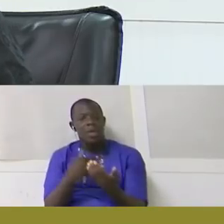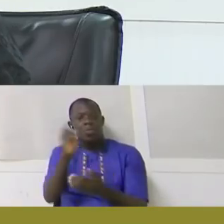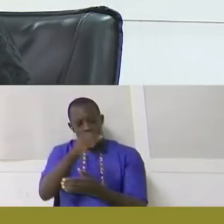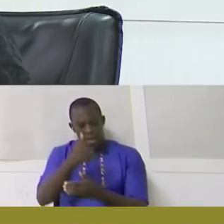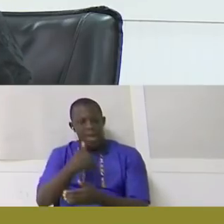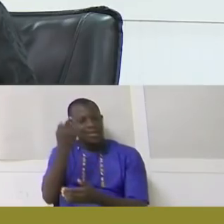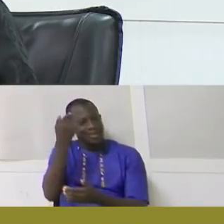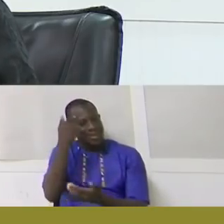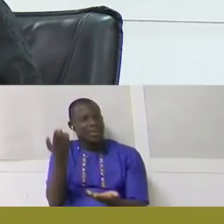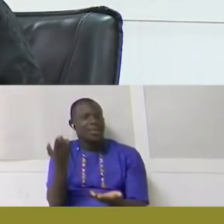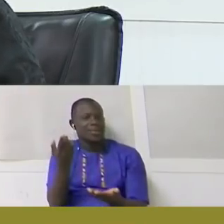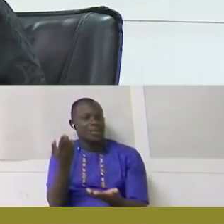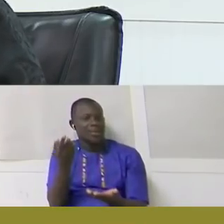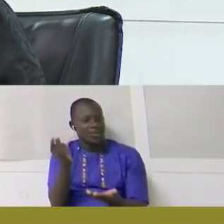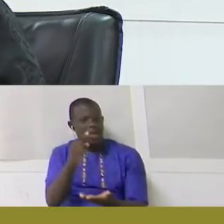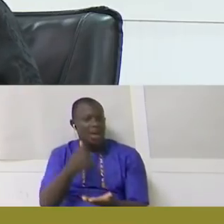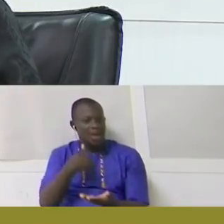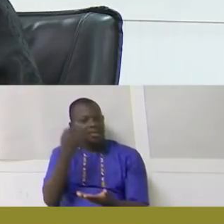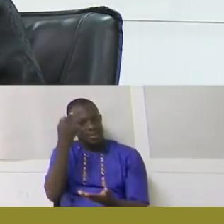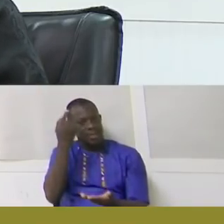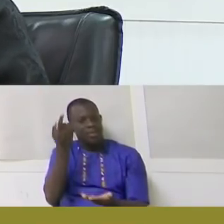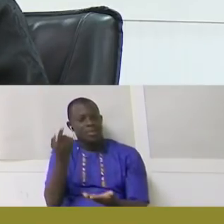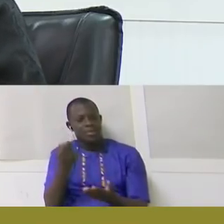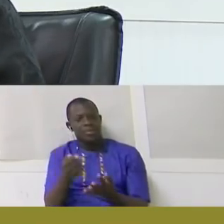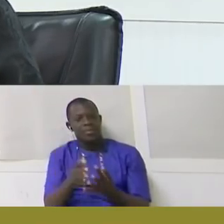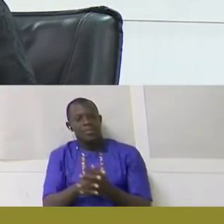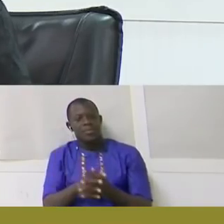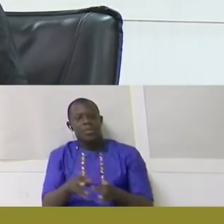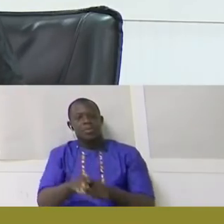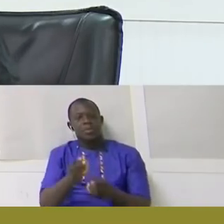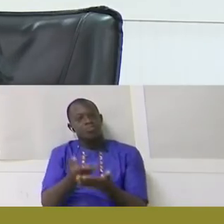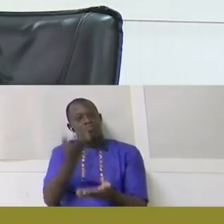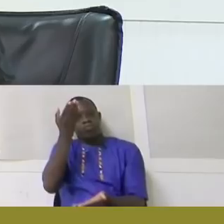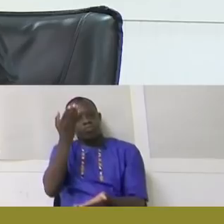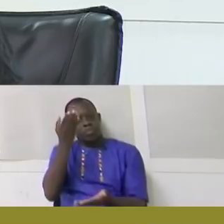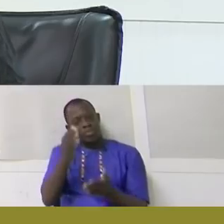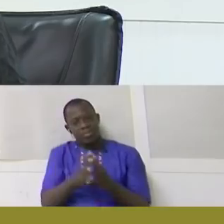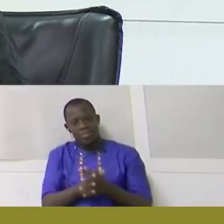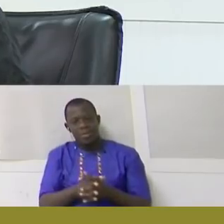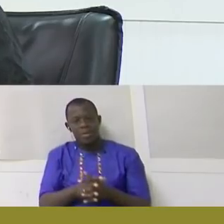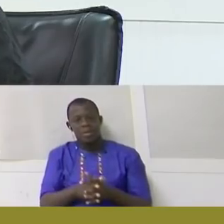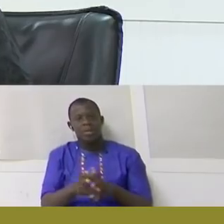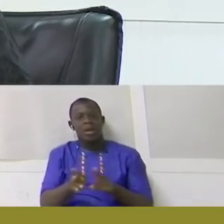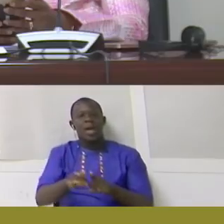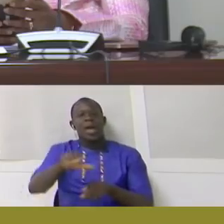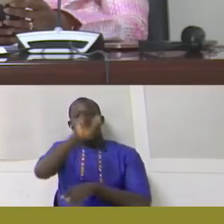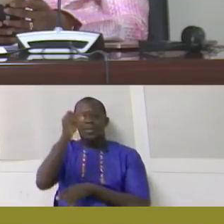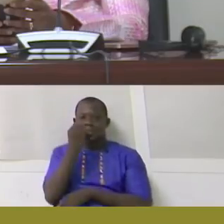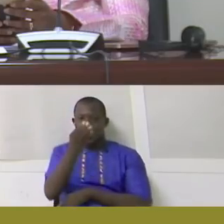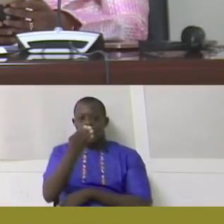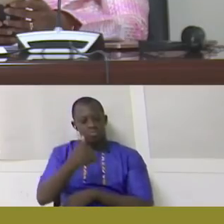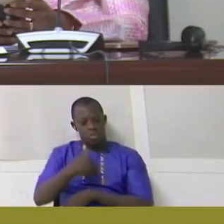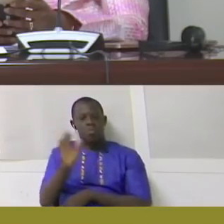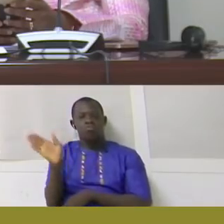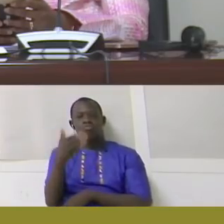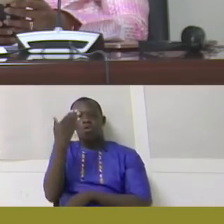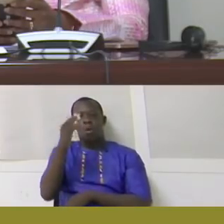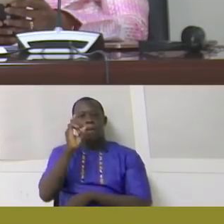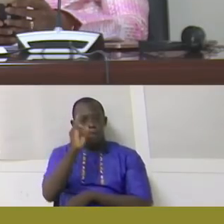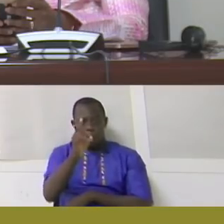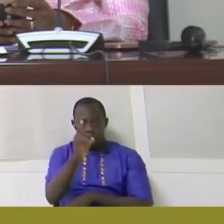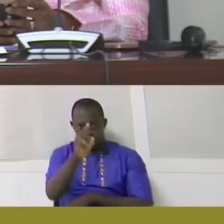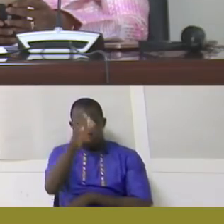they will arrest me as I thought it then. You got up. I'm going, but I will come back. He said